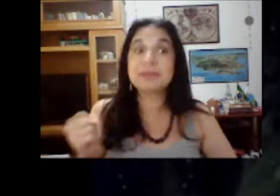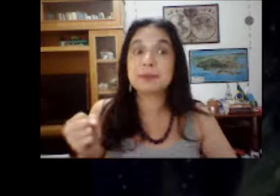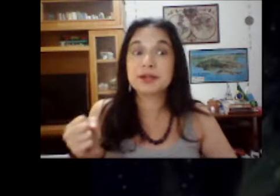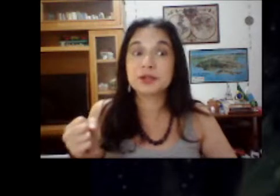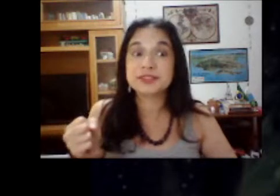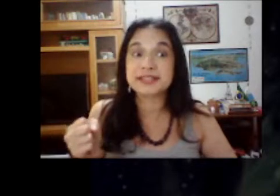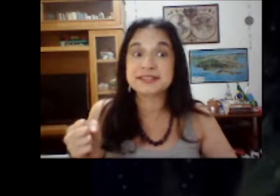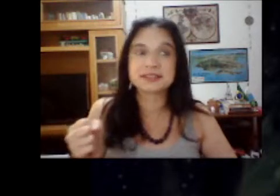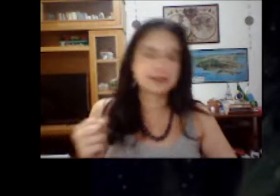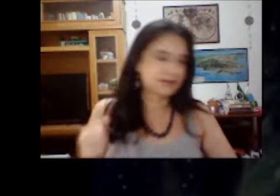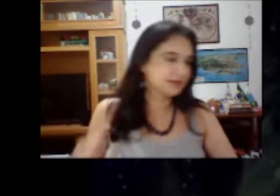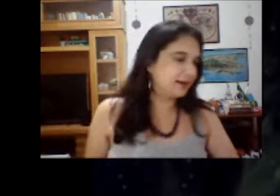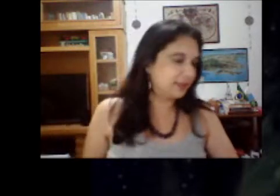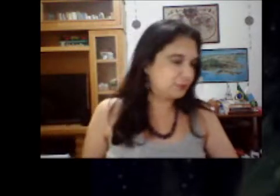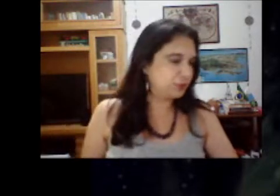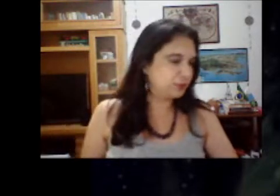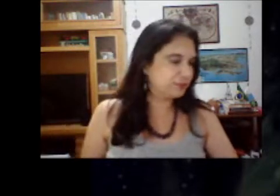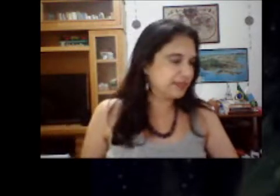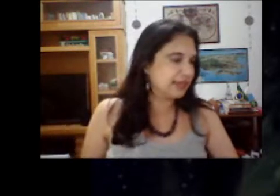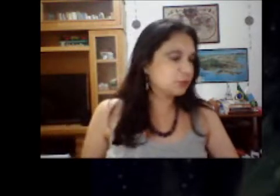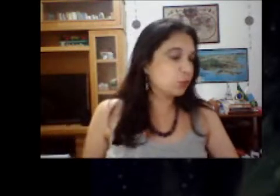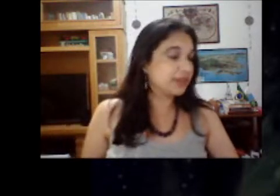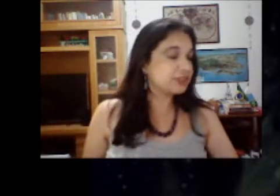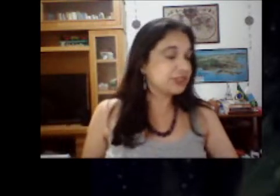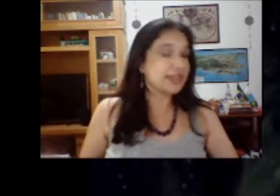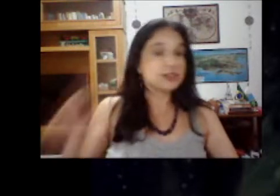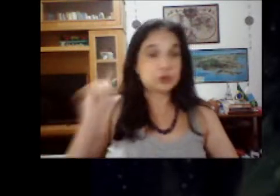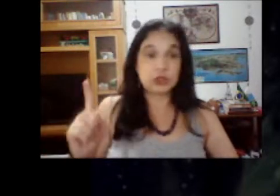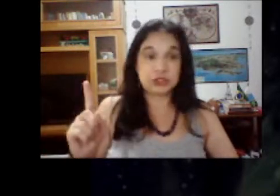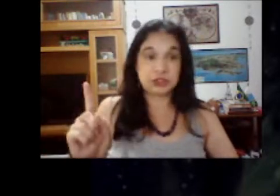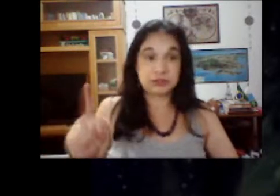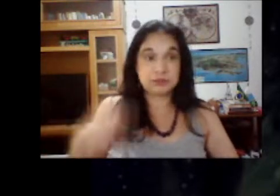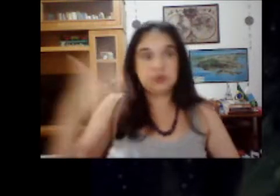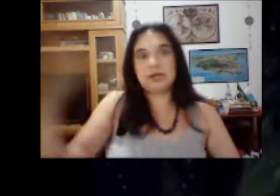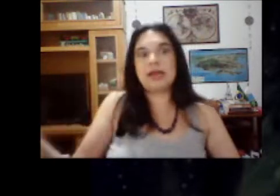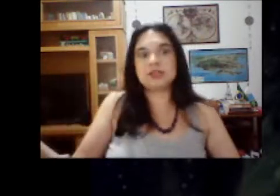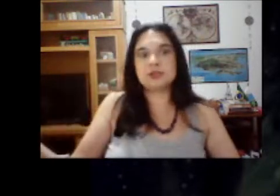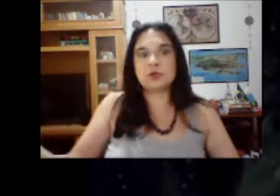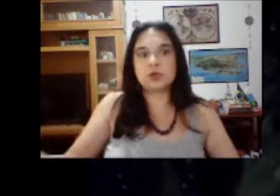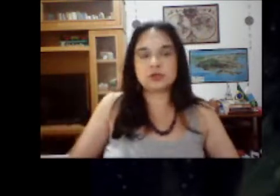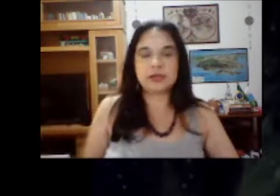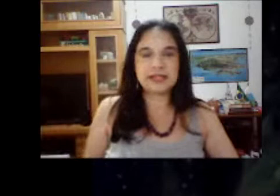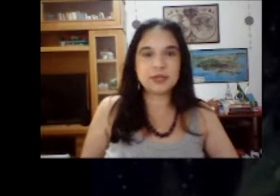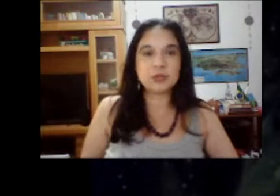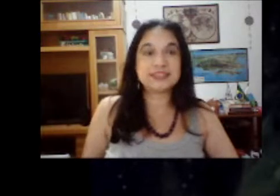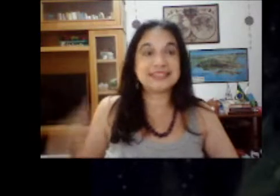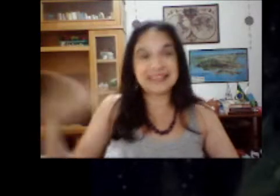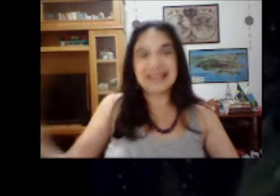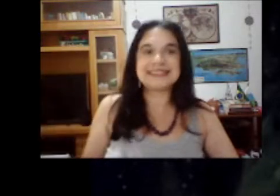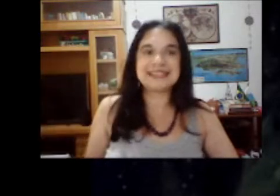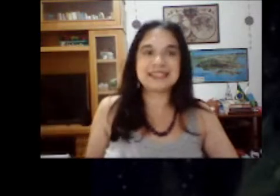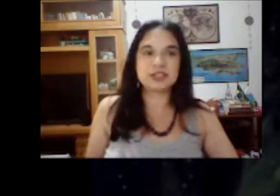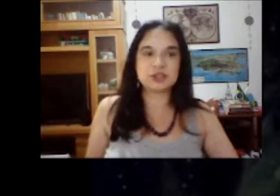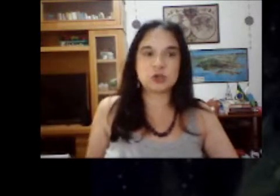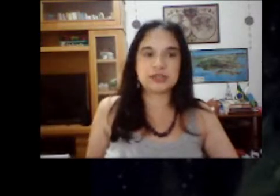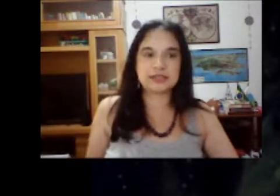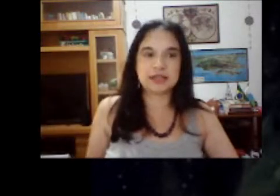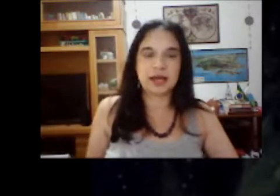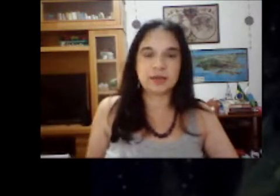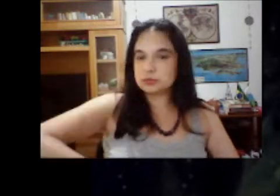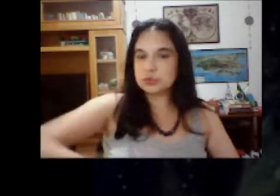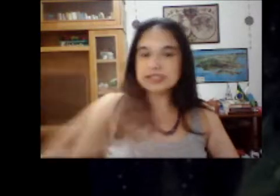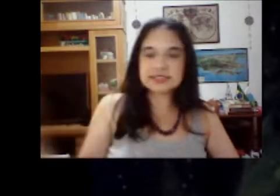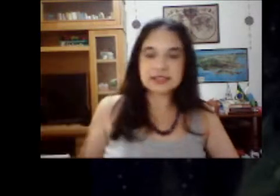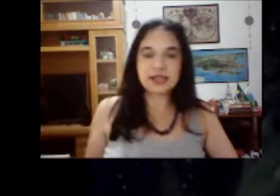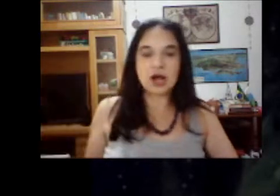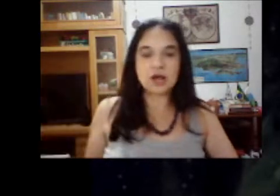her in the biblical sense, if you will. Which is torture. You can imagine, of course, right? He was 19 years old at the